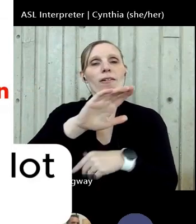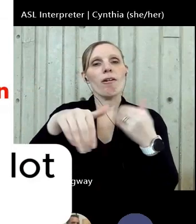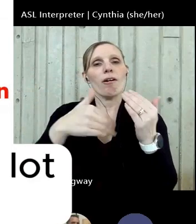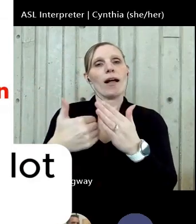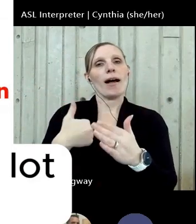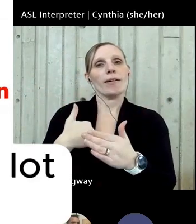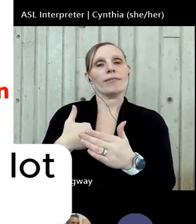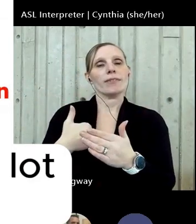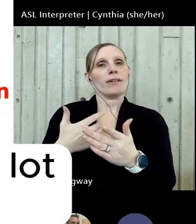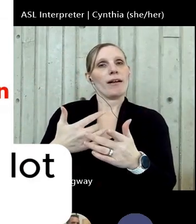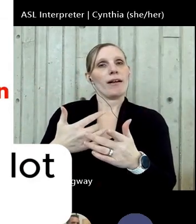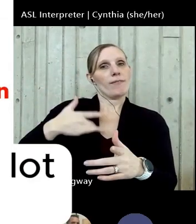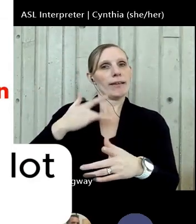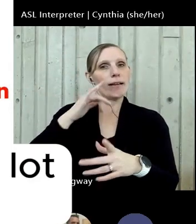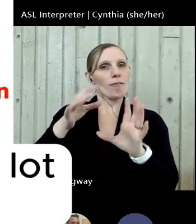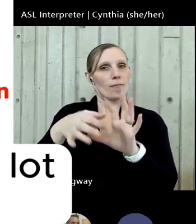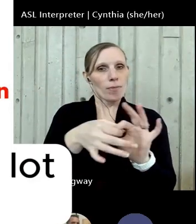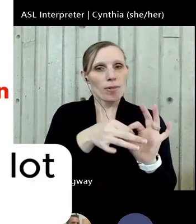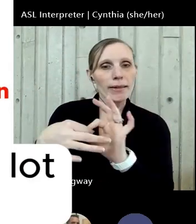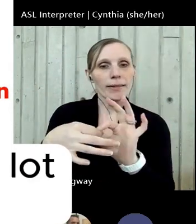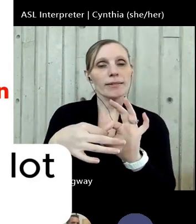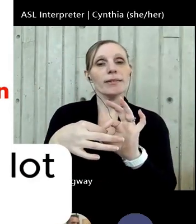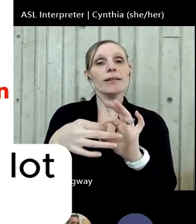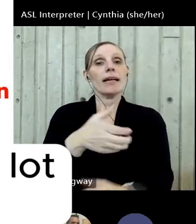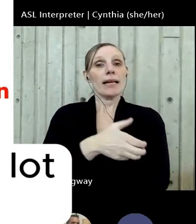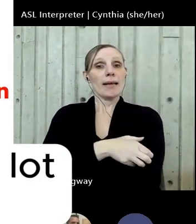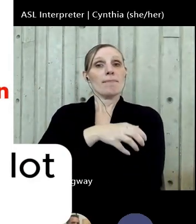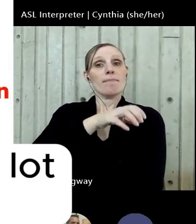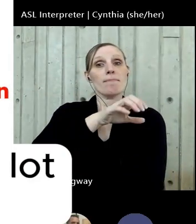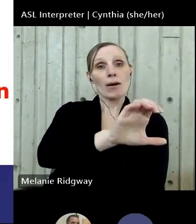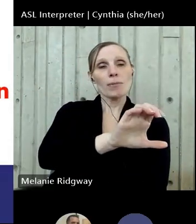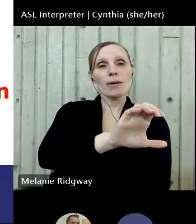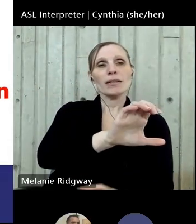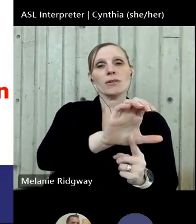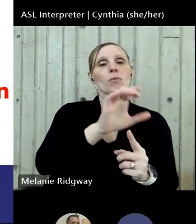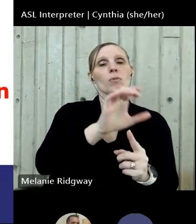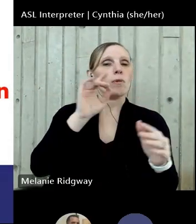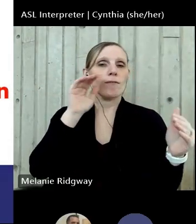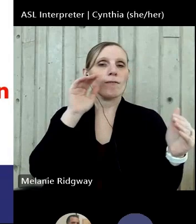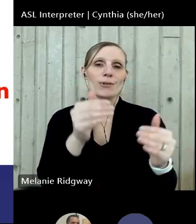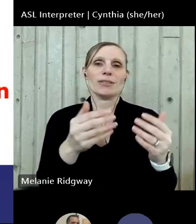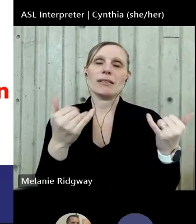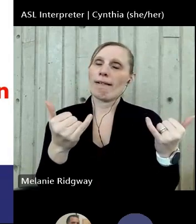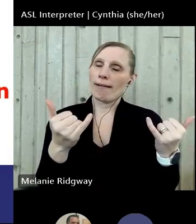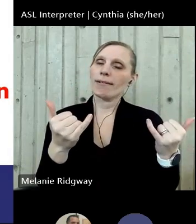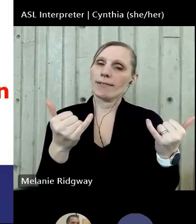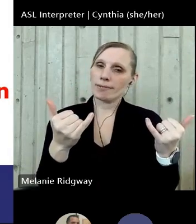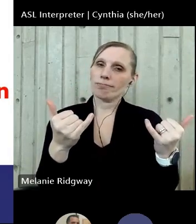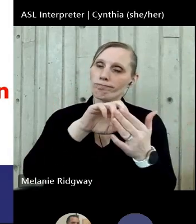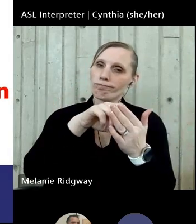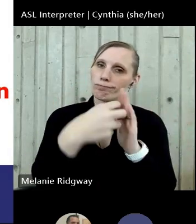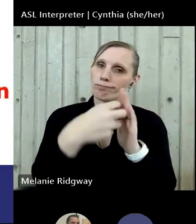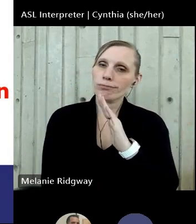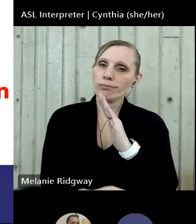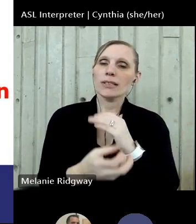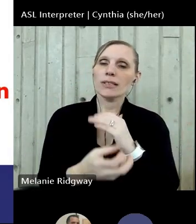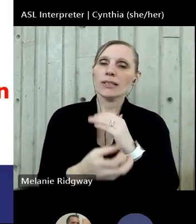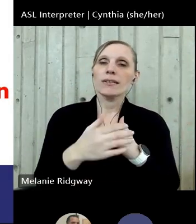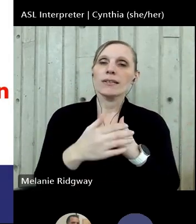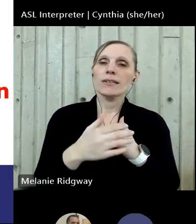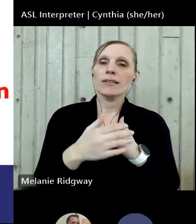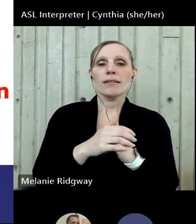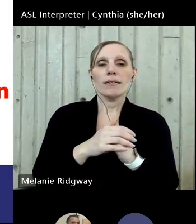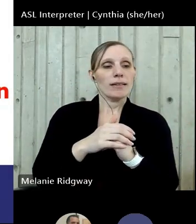And empowerment, which we'll focus on a lot today. We created an environment where people of